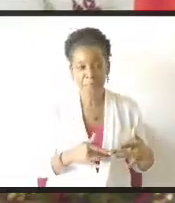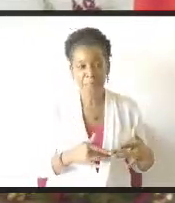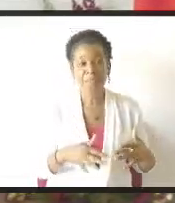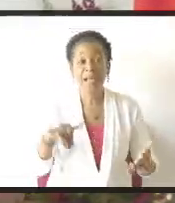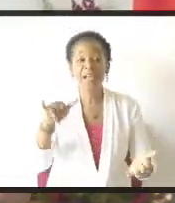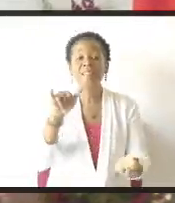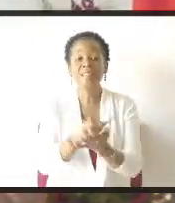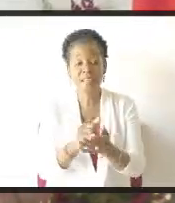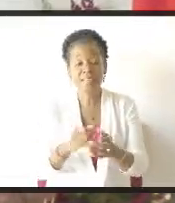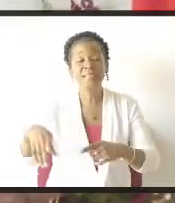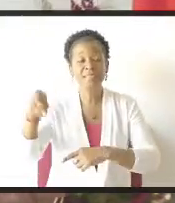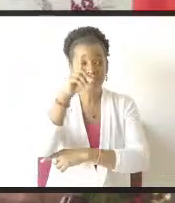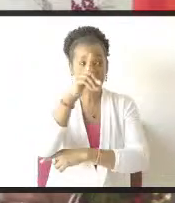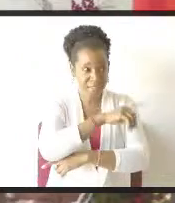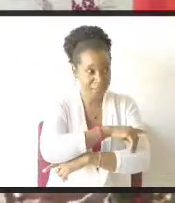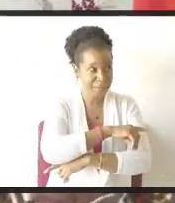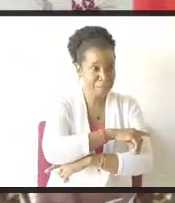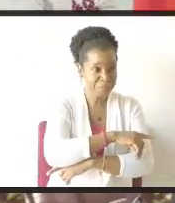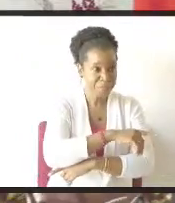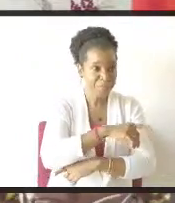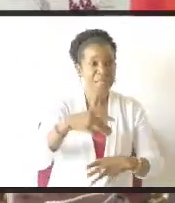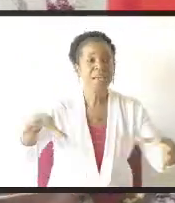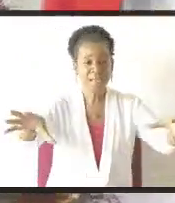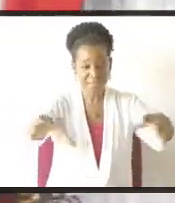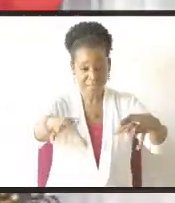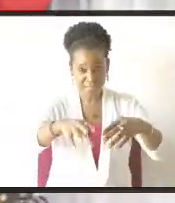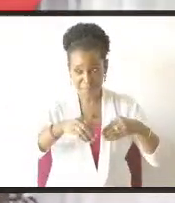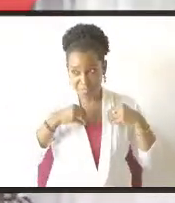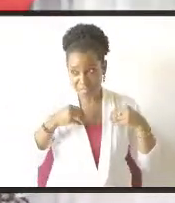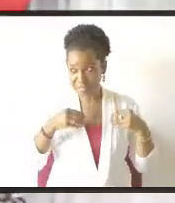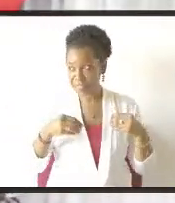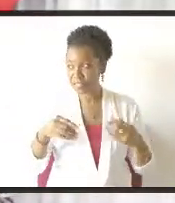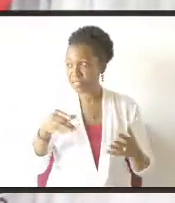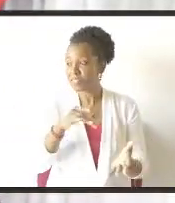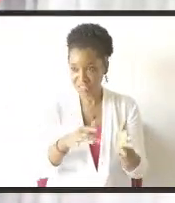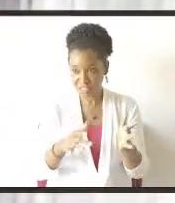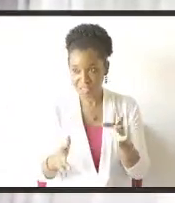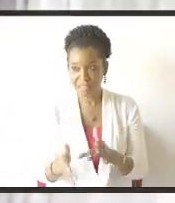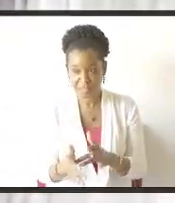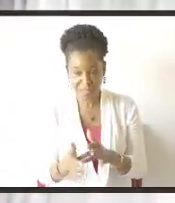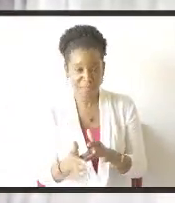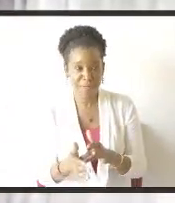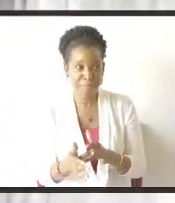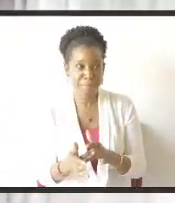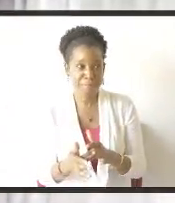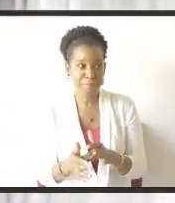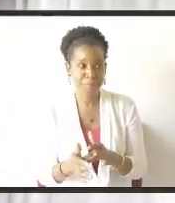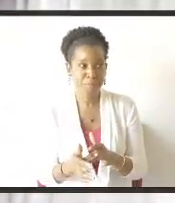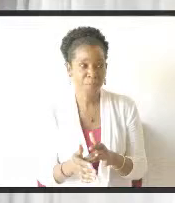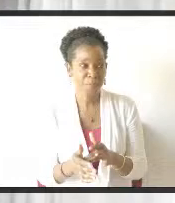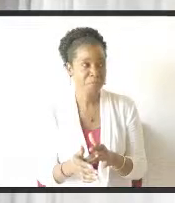was the first one to get up and go forward and gave my life to Christ as a teenager.